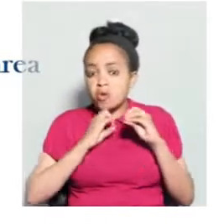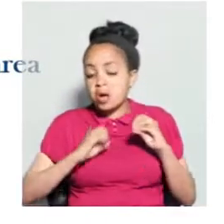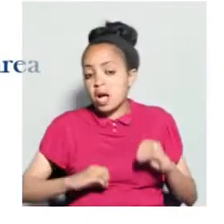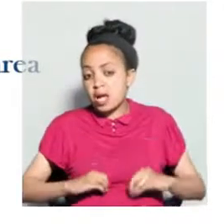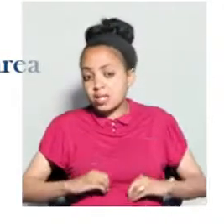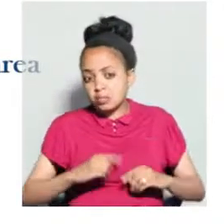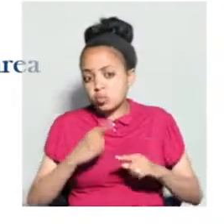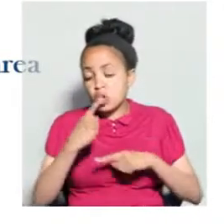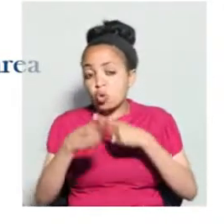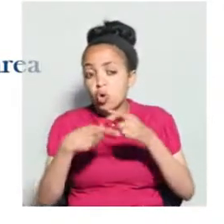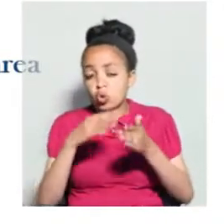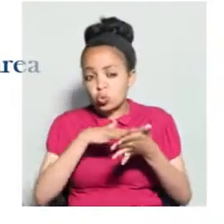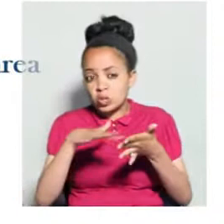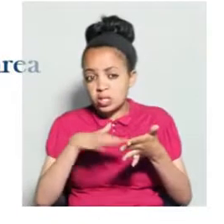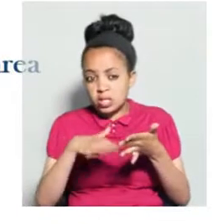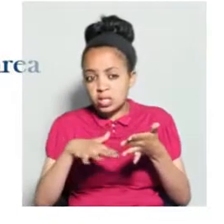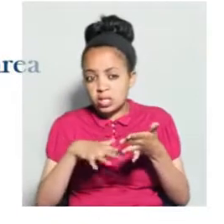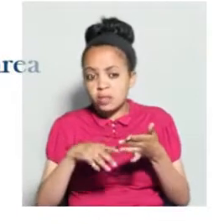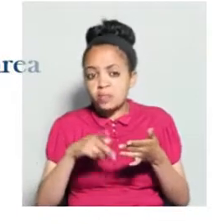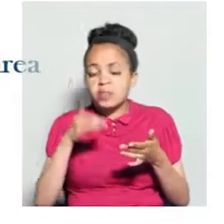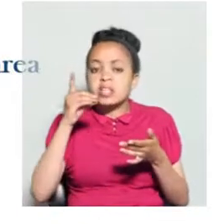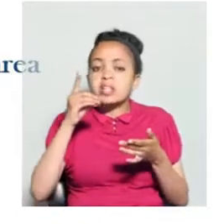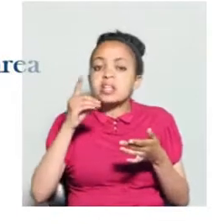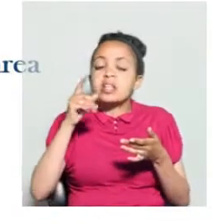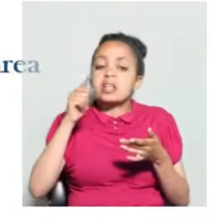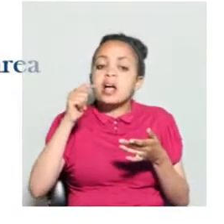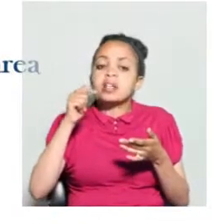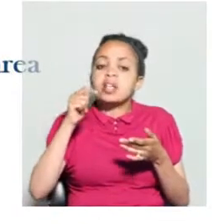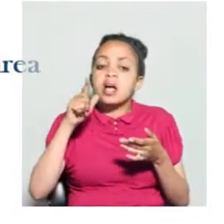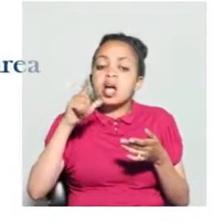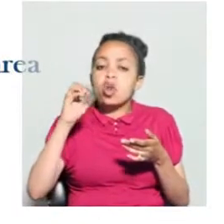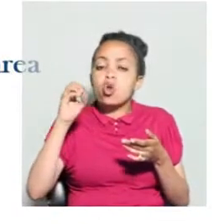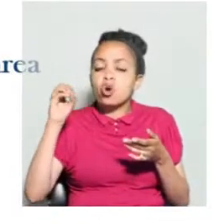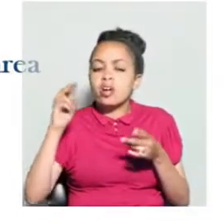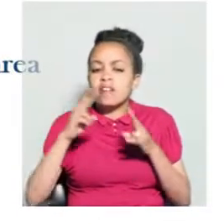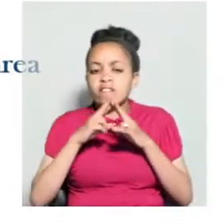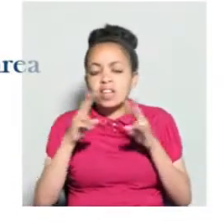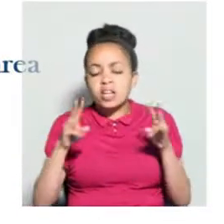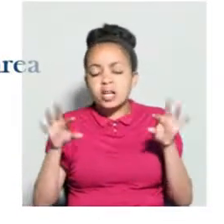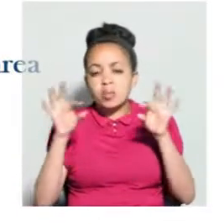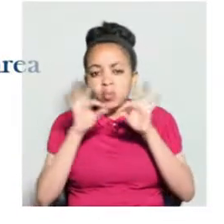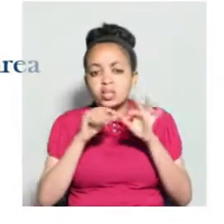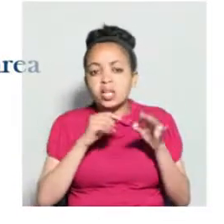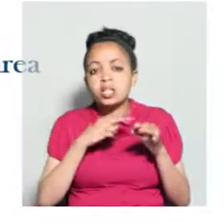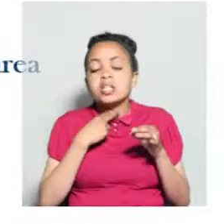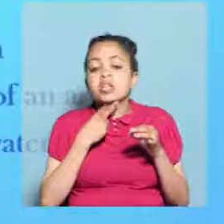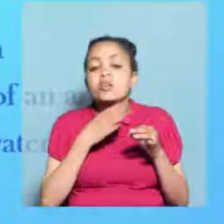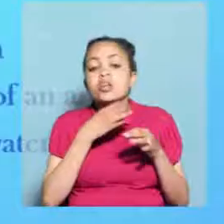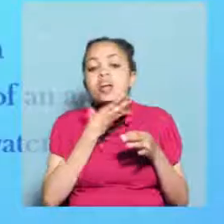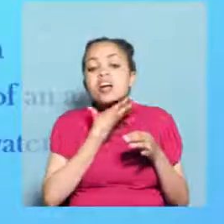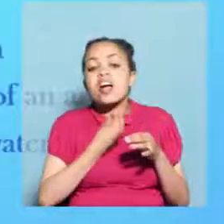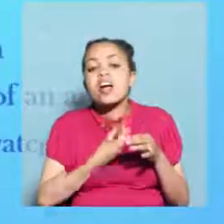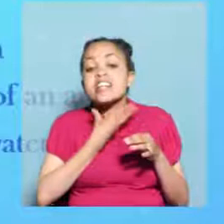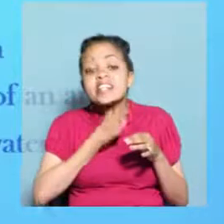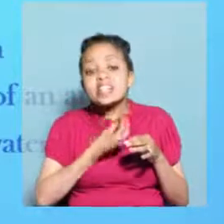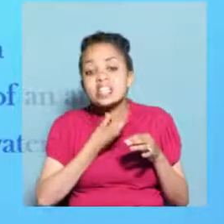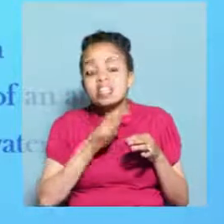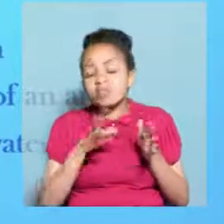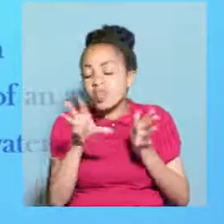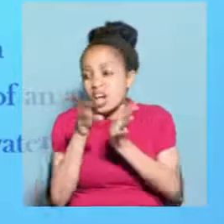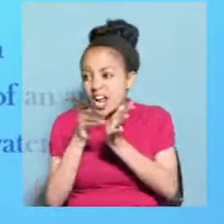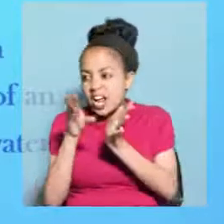going to study. Data logger is 2, which is very important in recording data. Data can